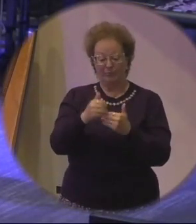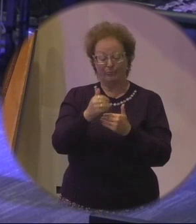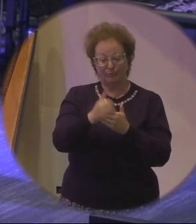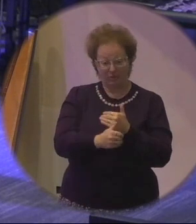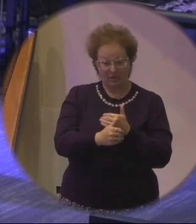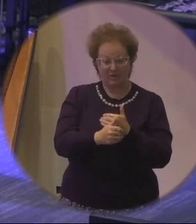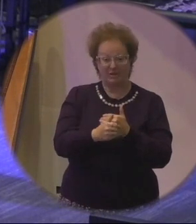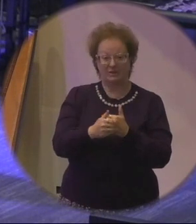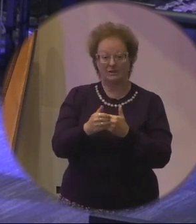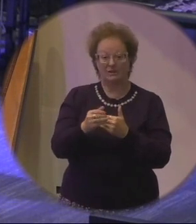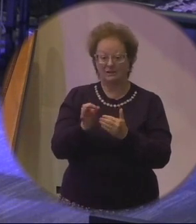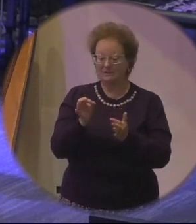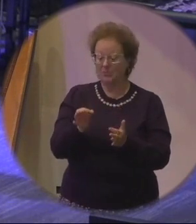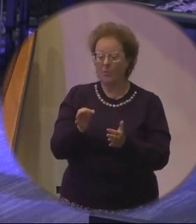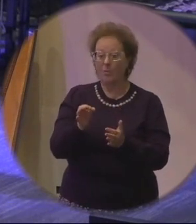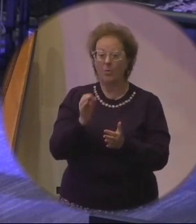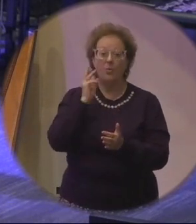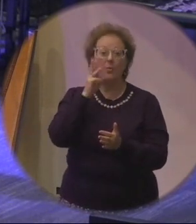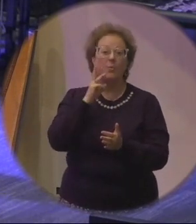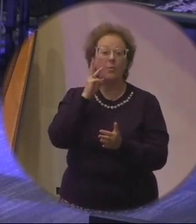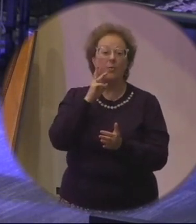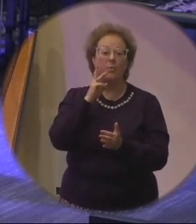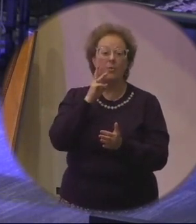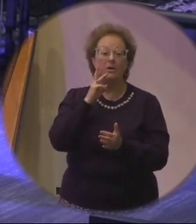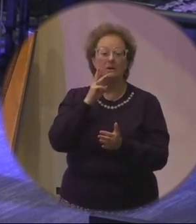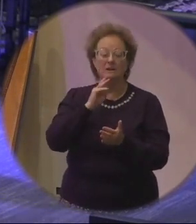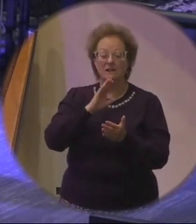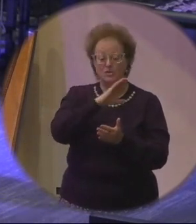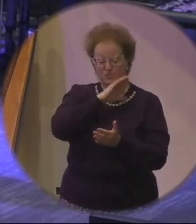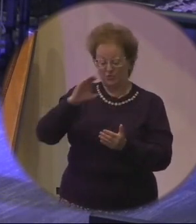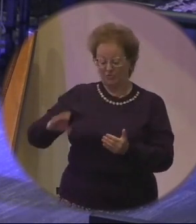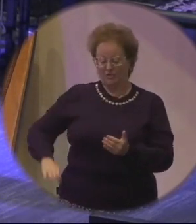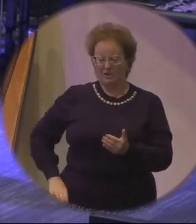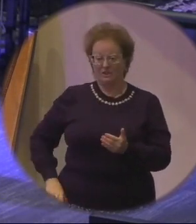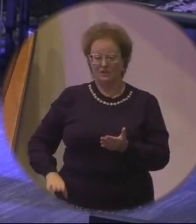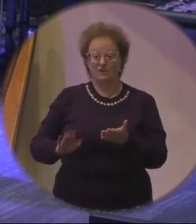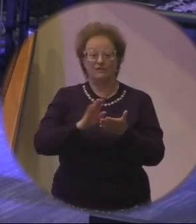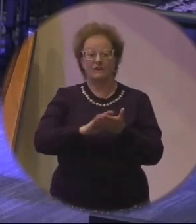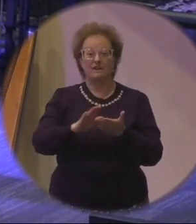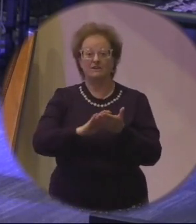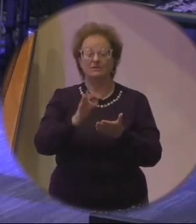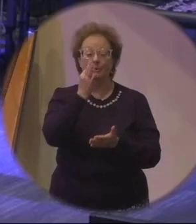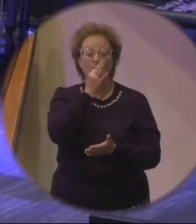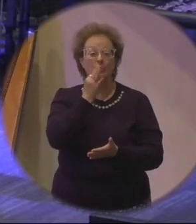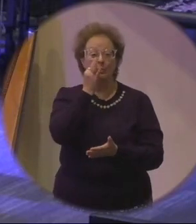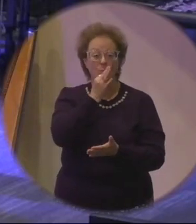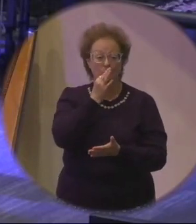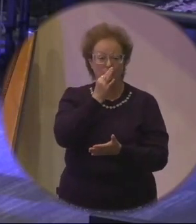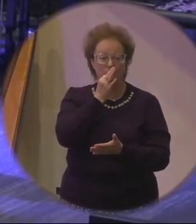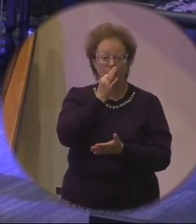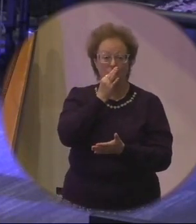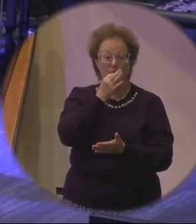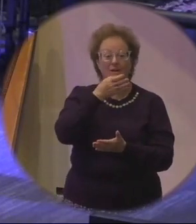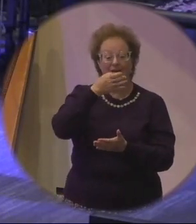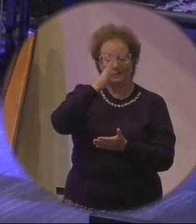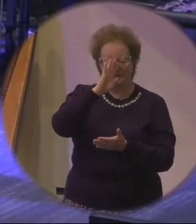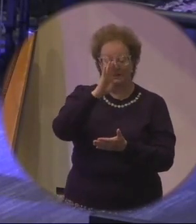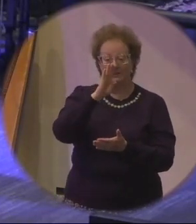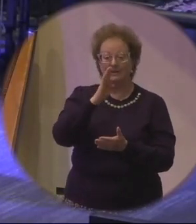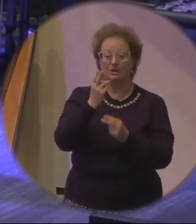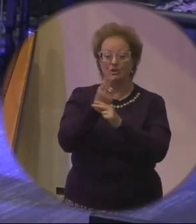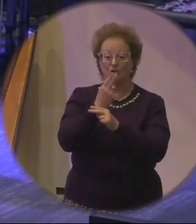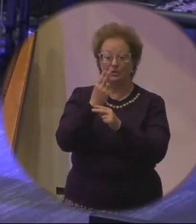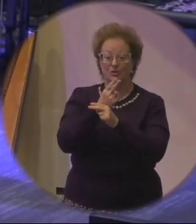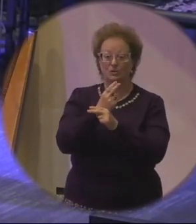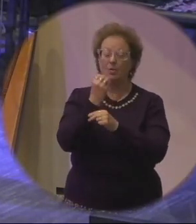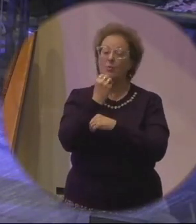cup of wine and carry Christ and his forgiveness to people in the Lord's Supper. God can take water